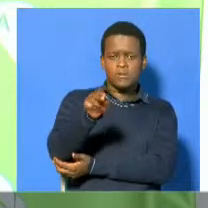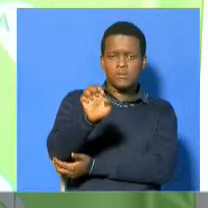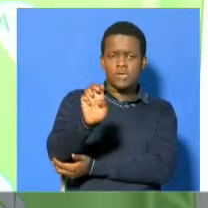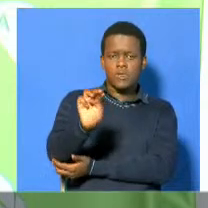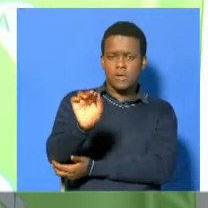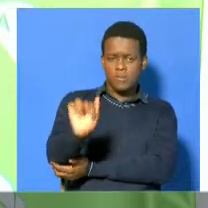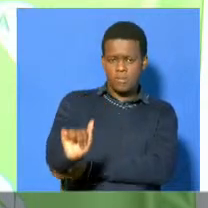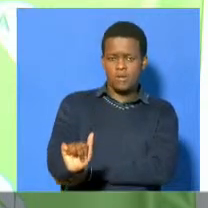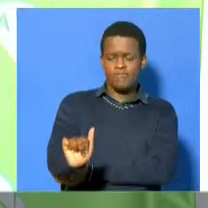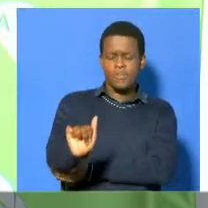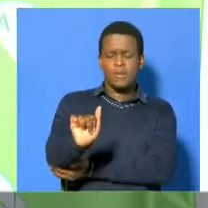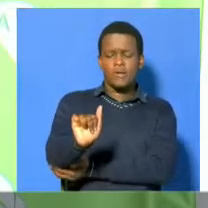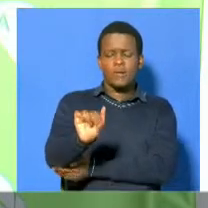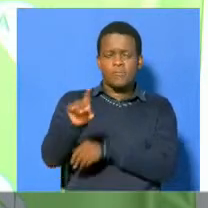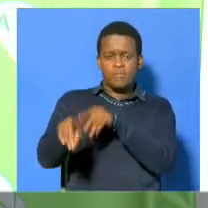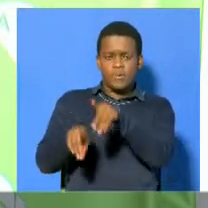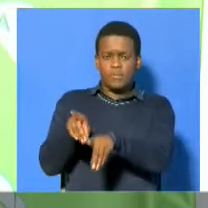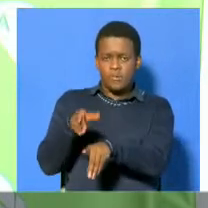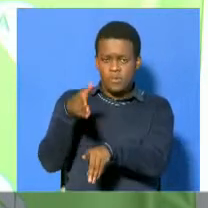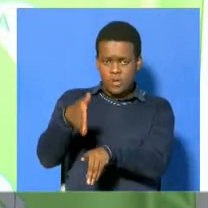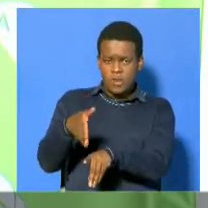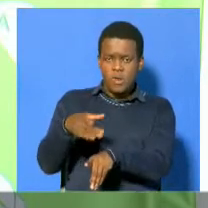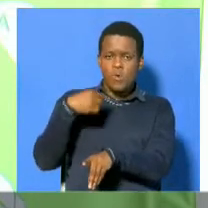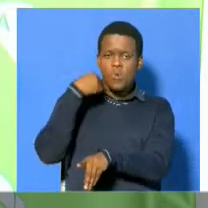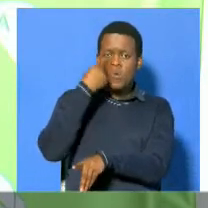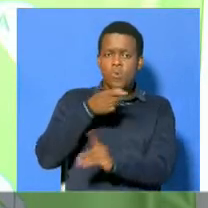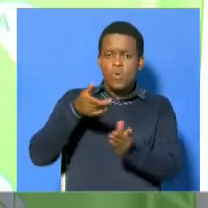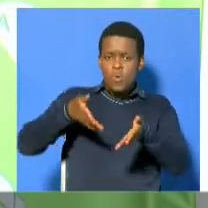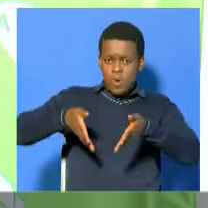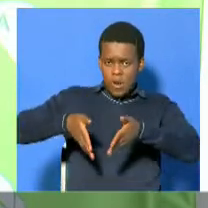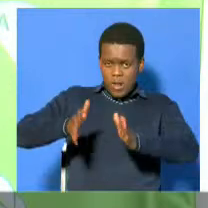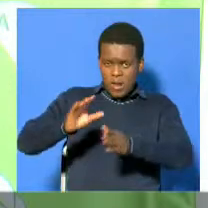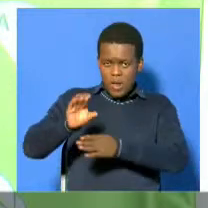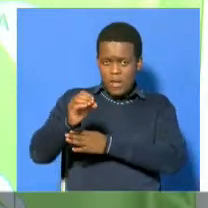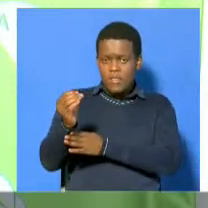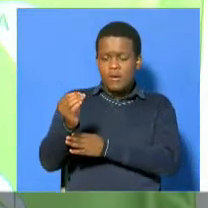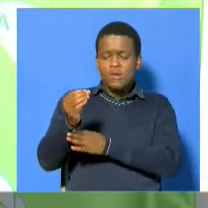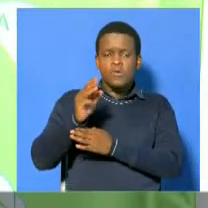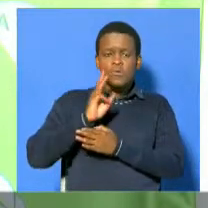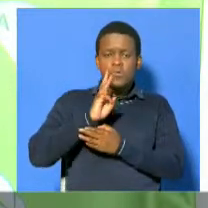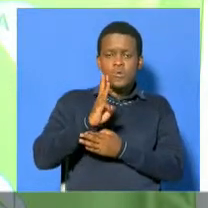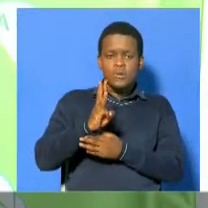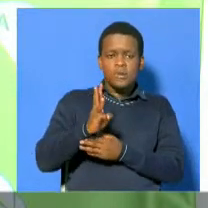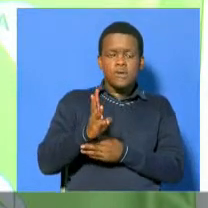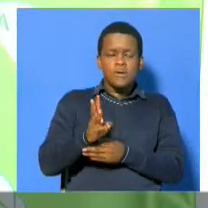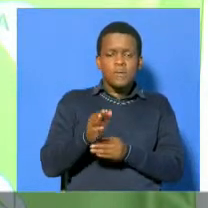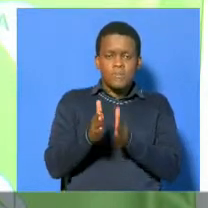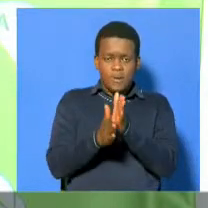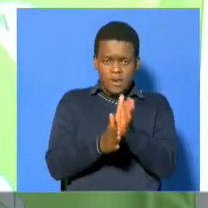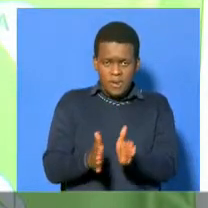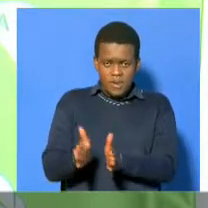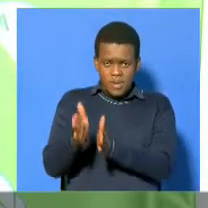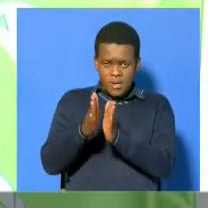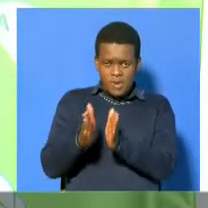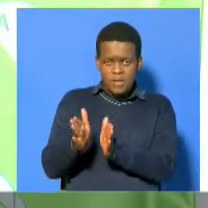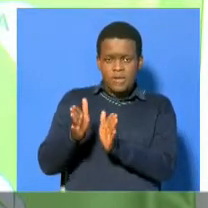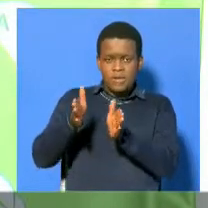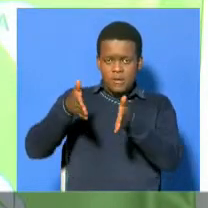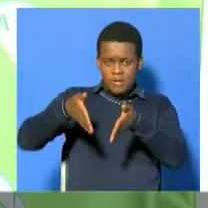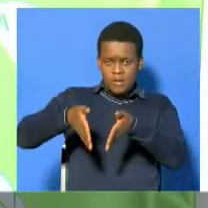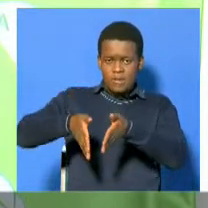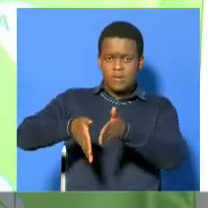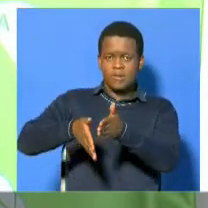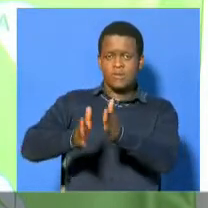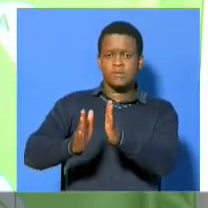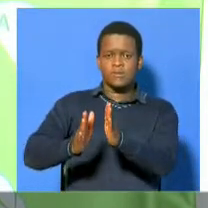them will be released, some will be, we do preparations for release every